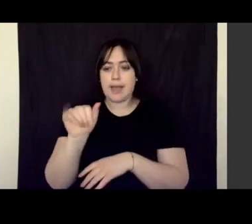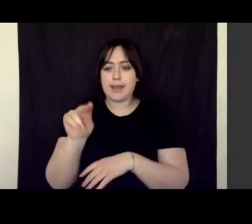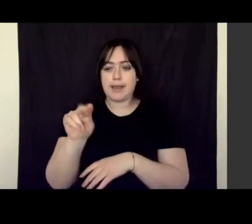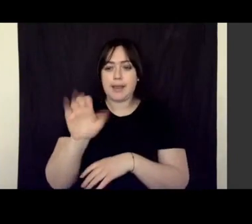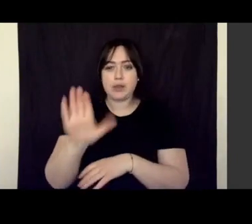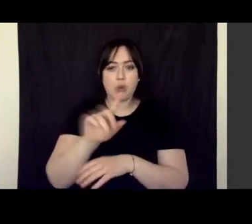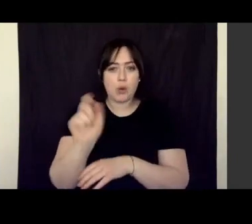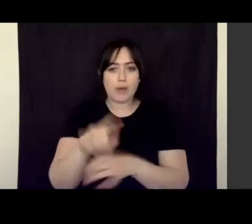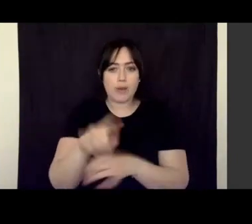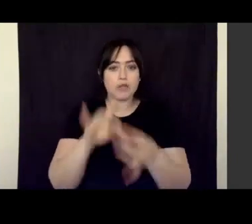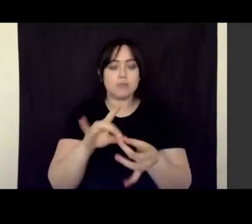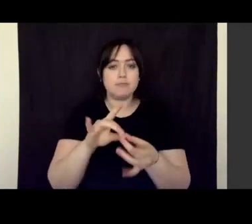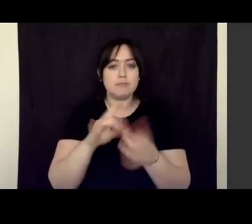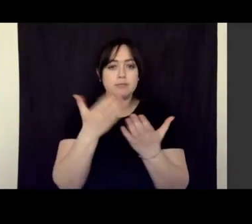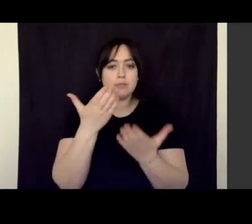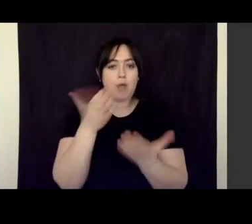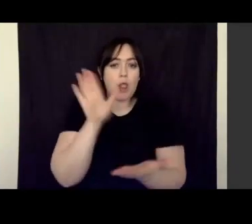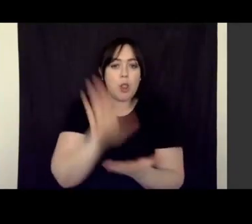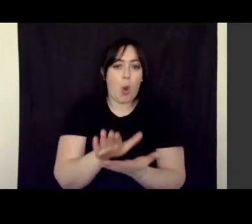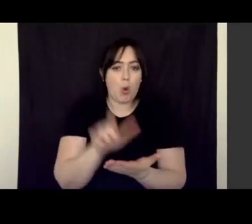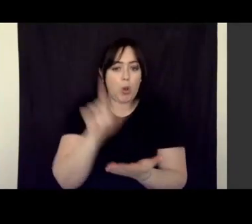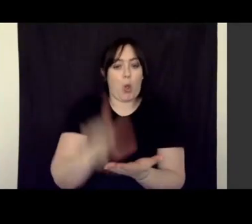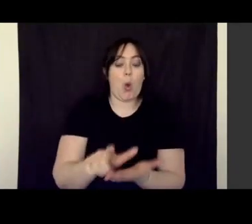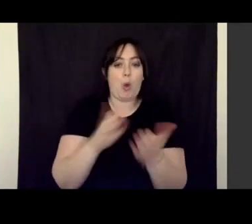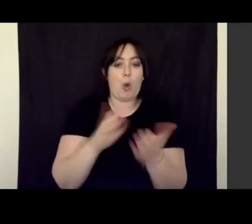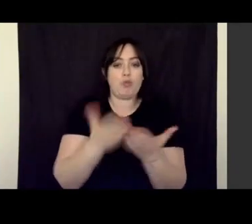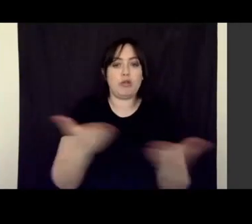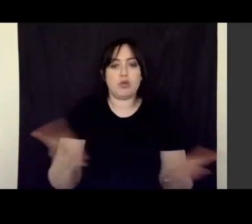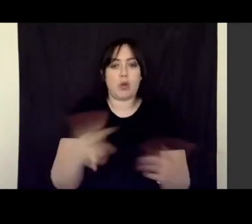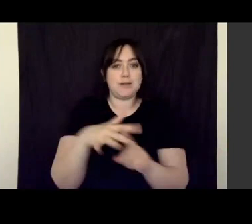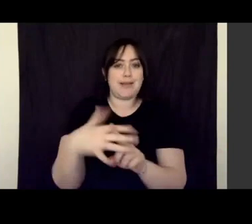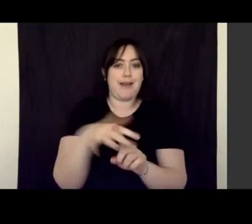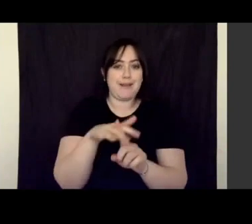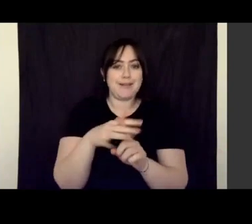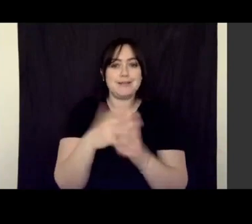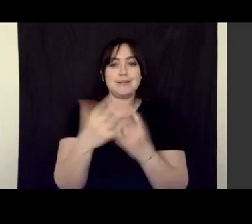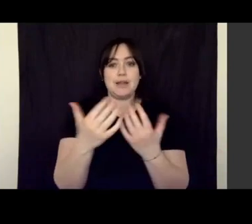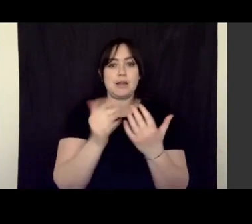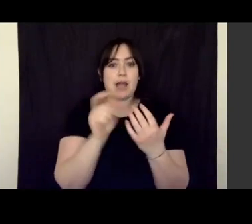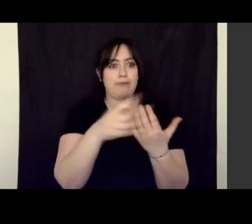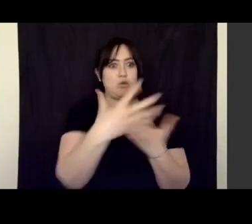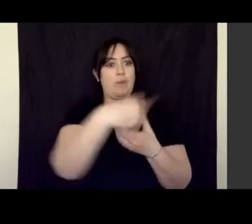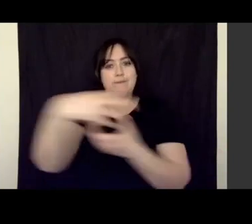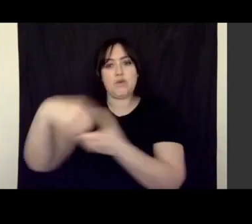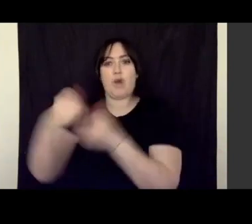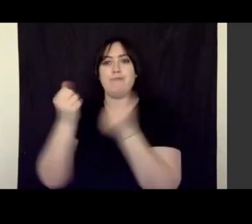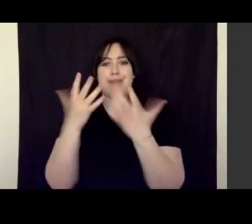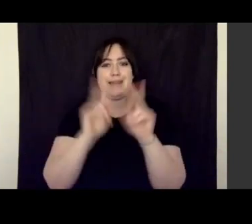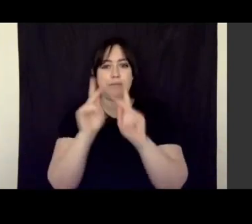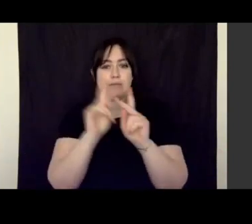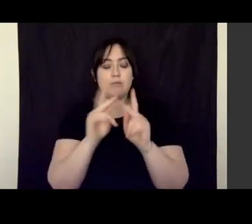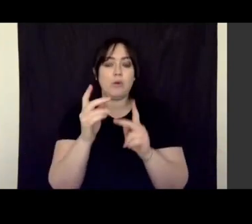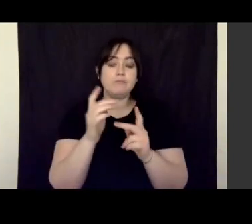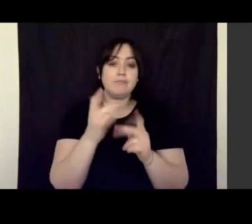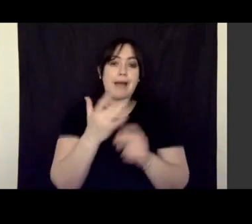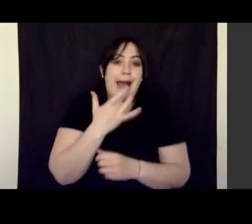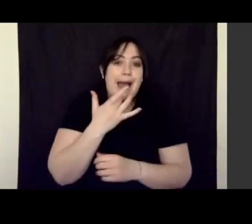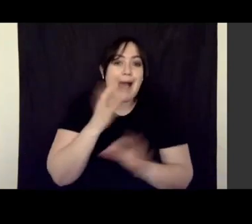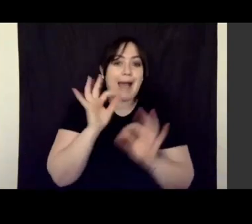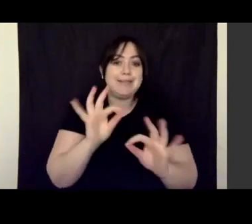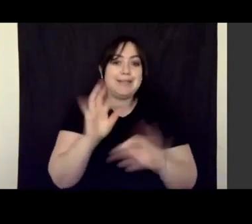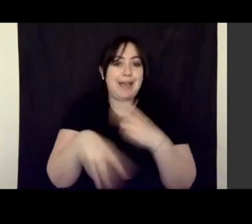people, ideally you would have parents, speech therapists, occupational therapists, a lot of